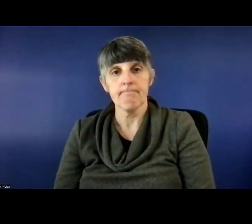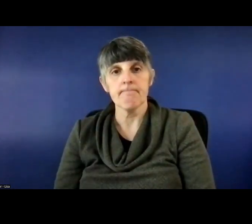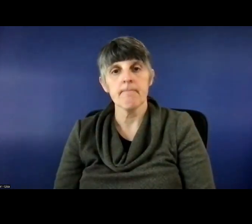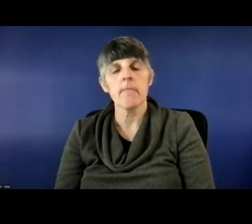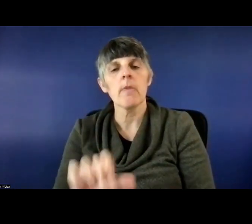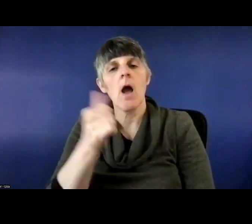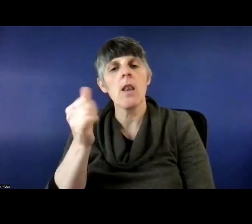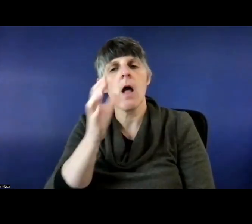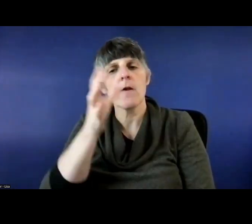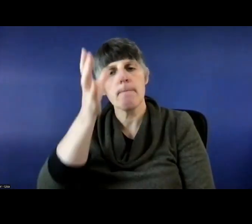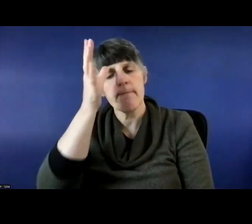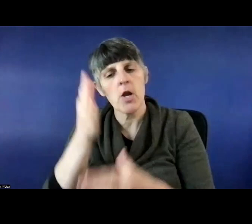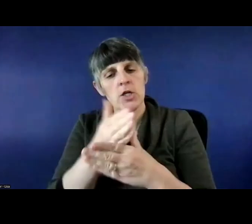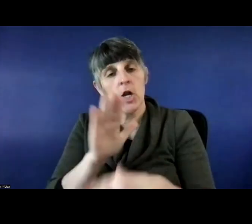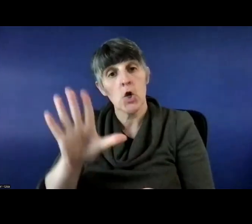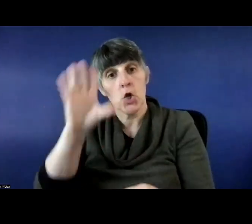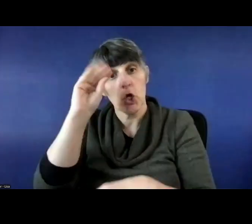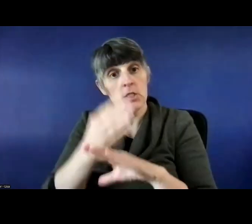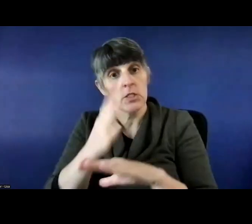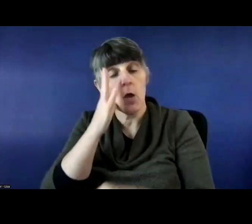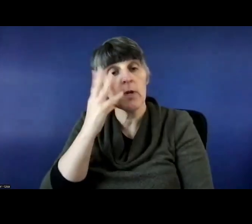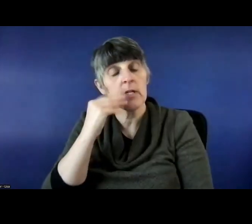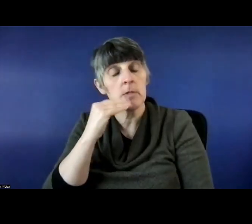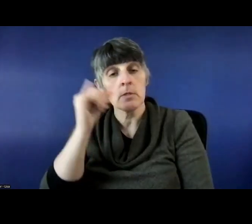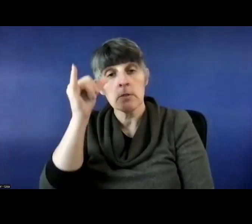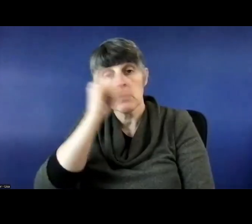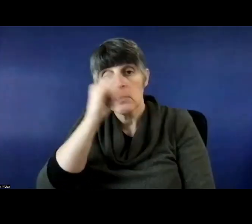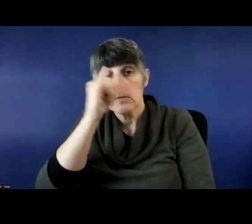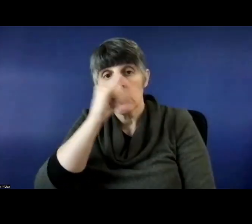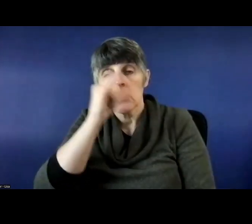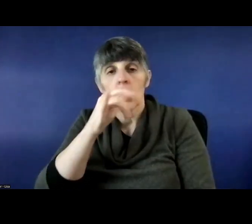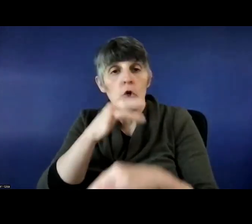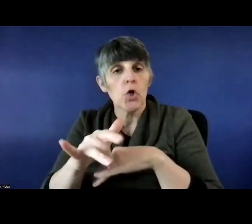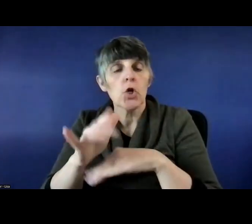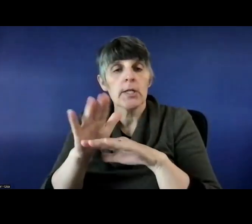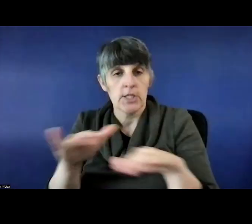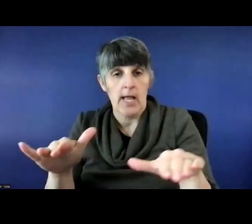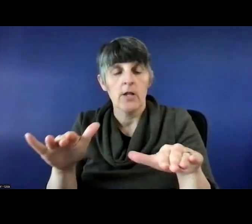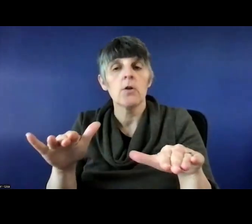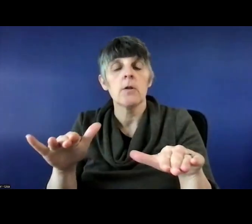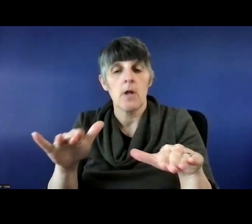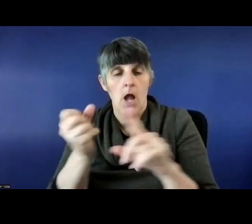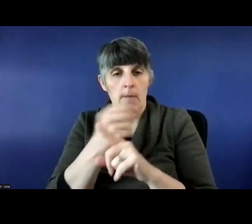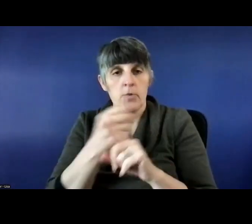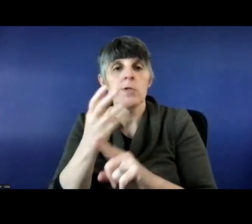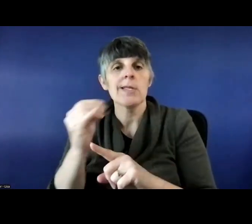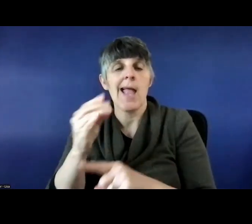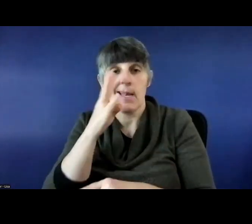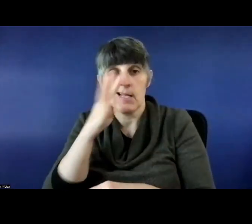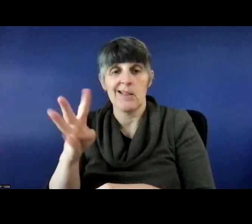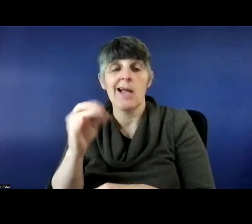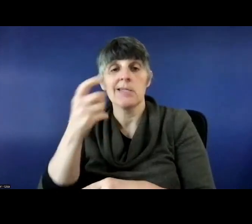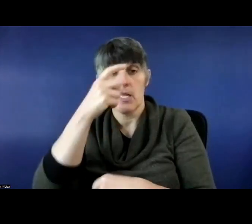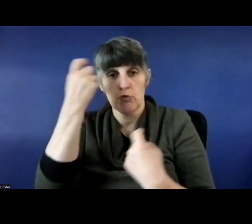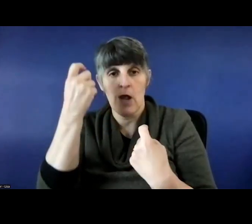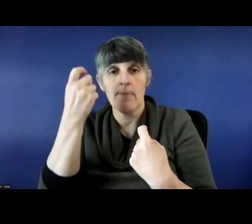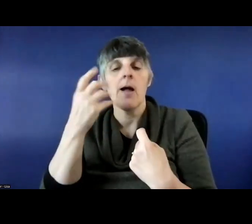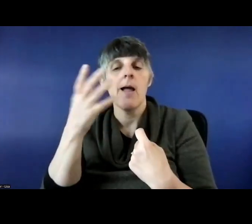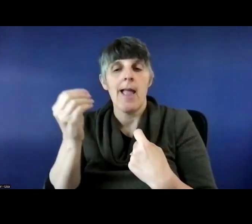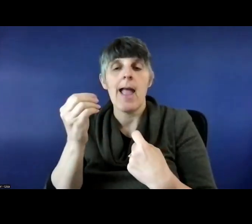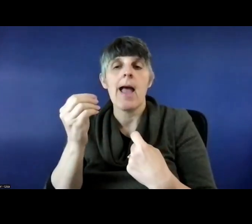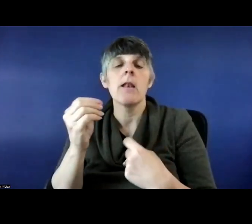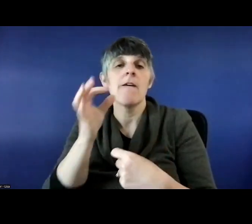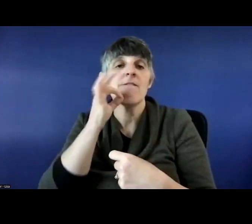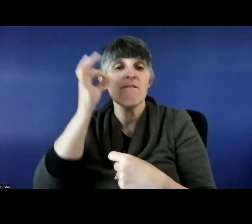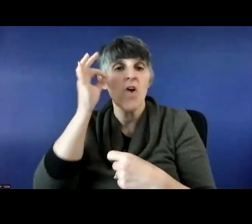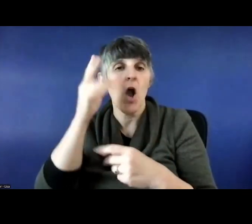Another parent shared that her son, who had experienced significantly early childhood abuse, neglect, and trauma, and who was adopted from